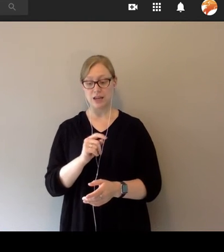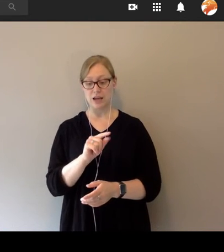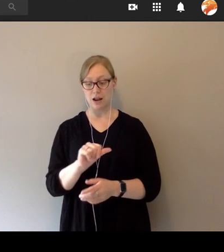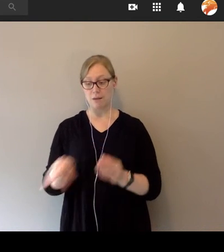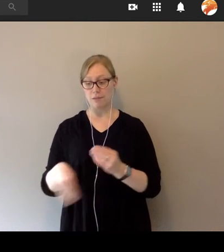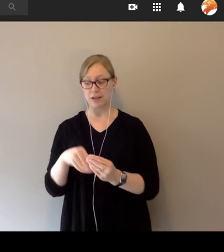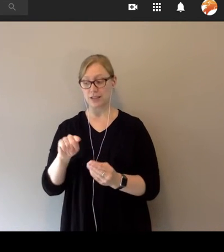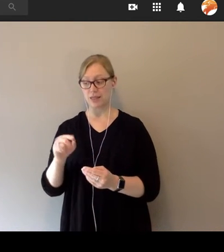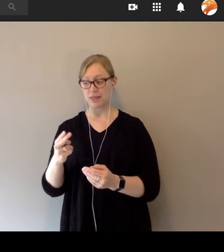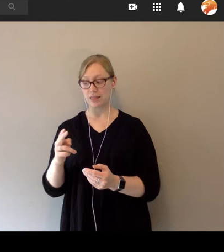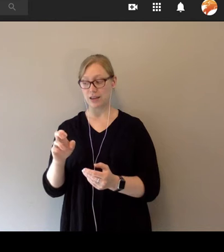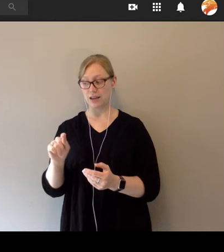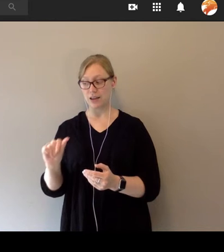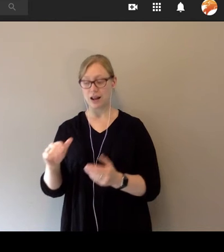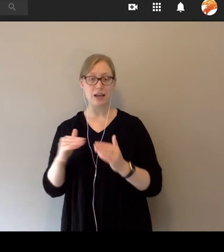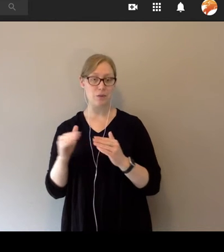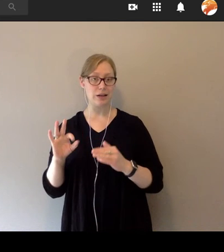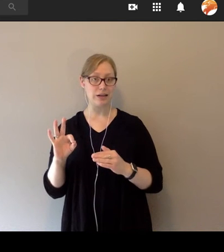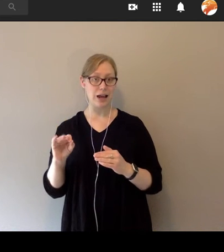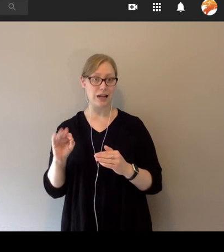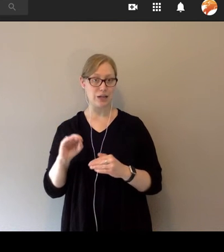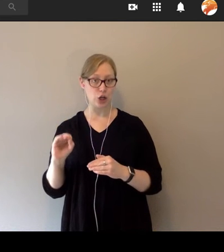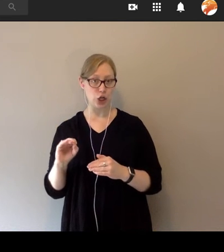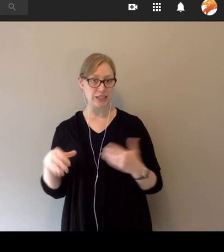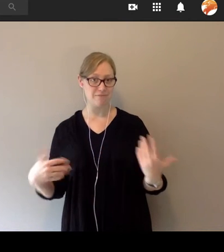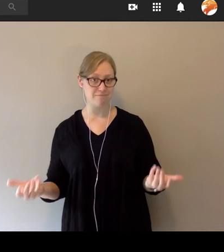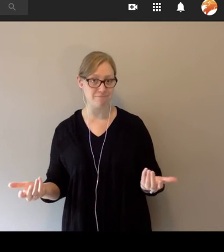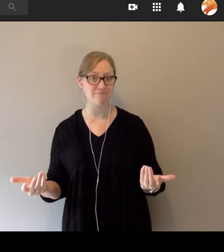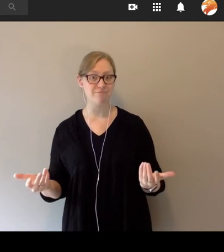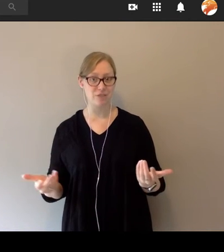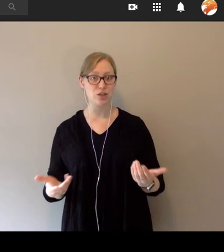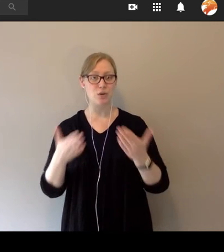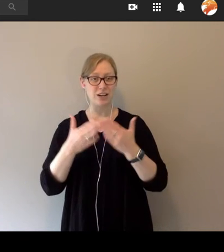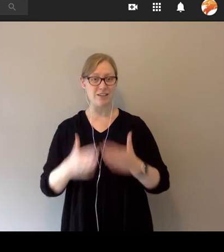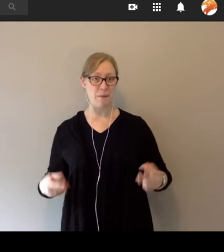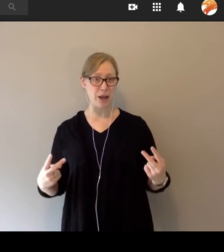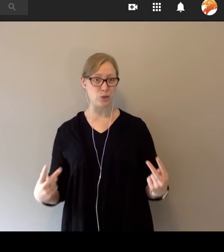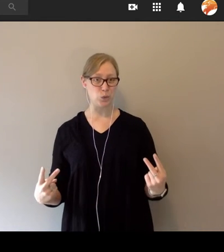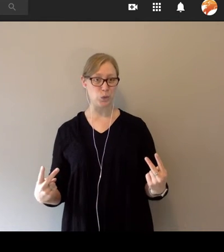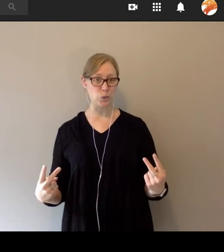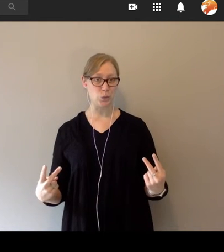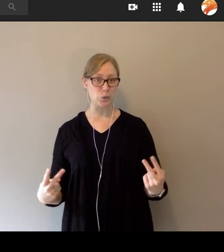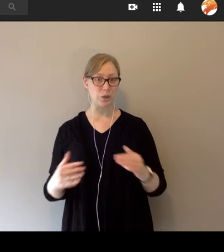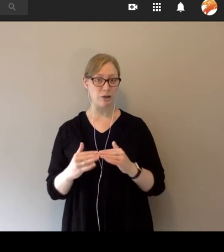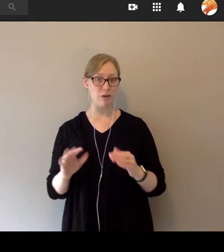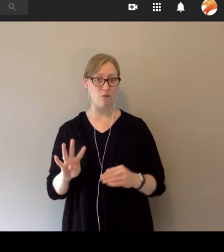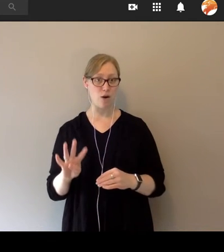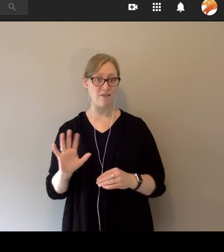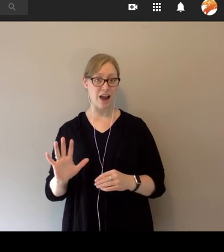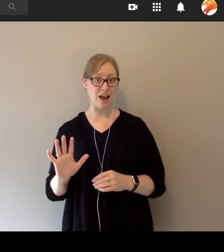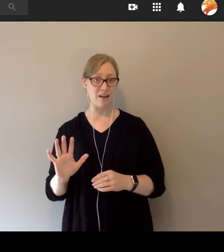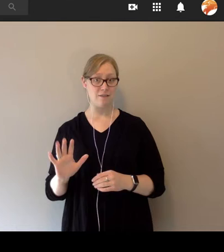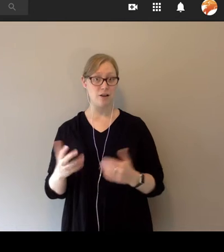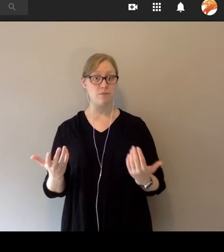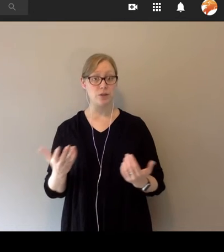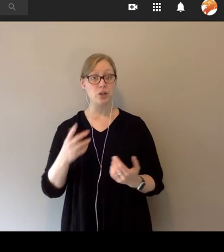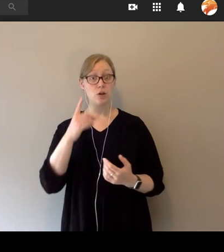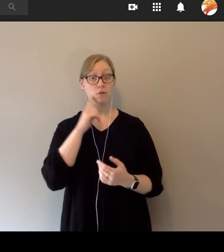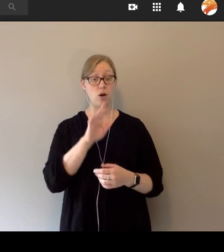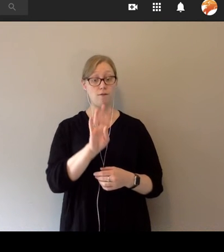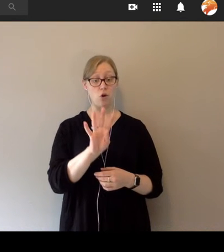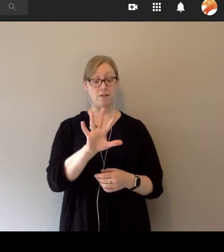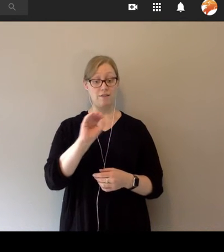And we can solve this. 2 theta is 90. Half of that would be 45. So it turns out for a 45